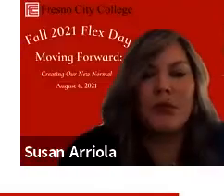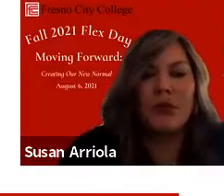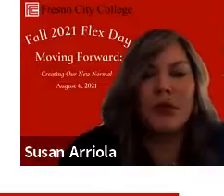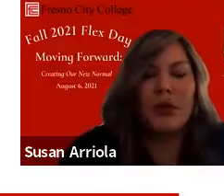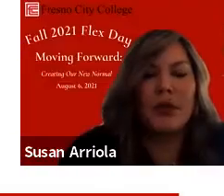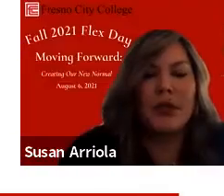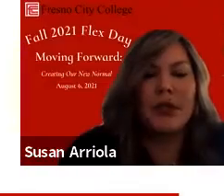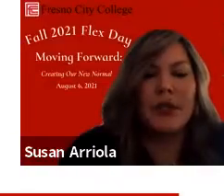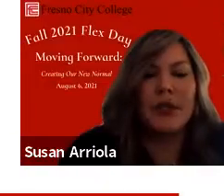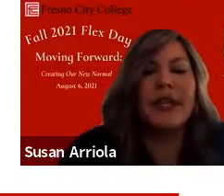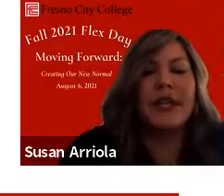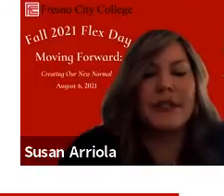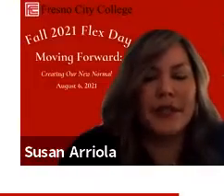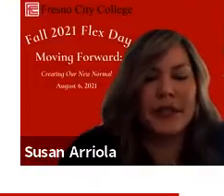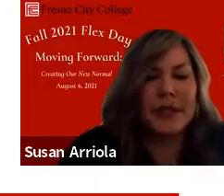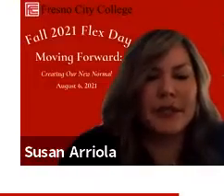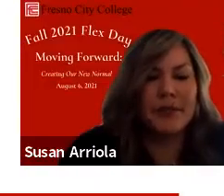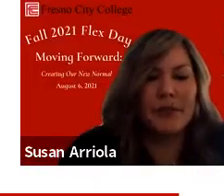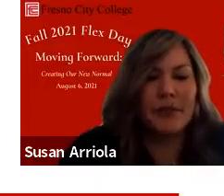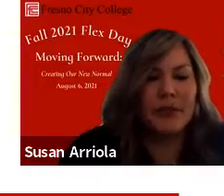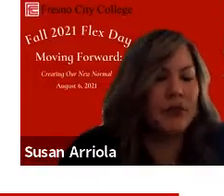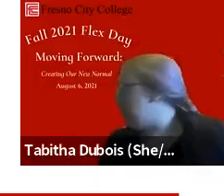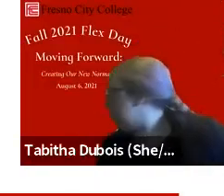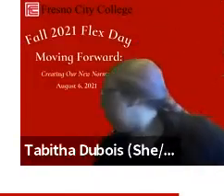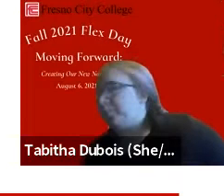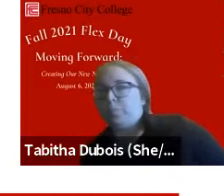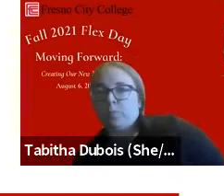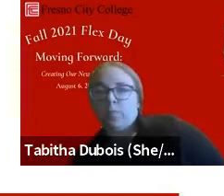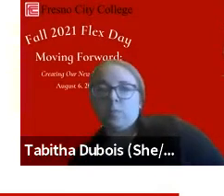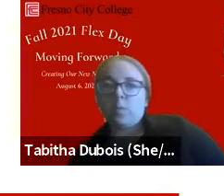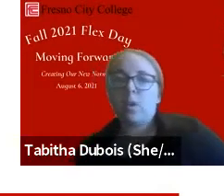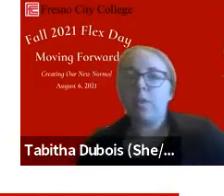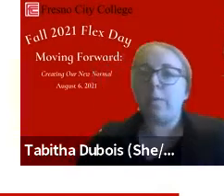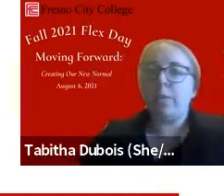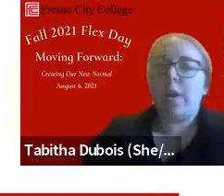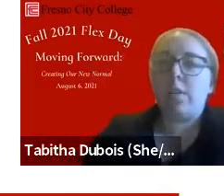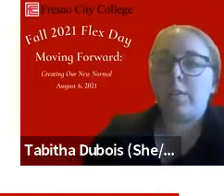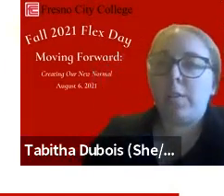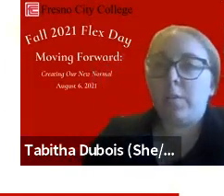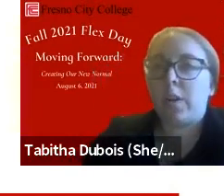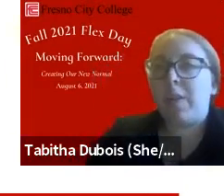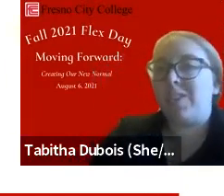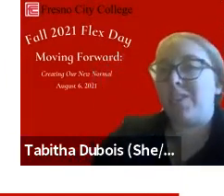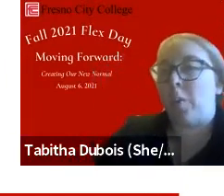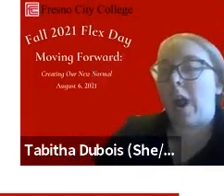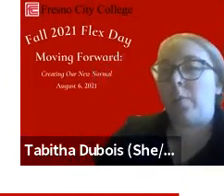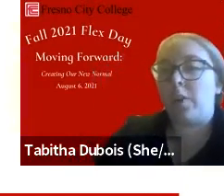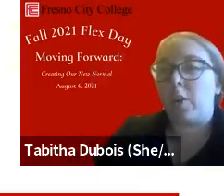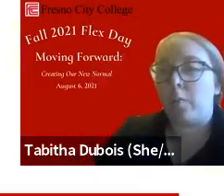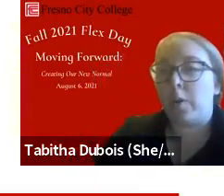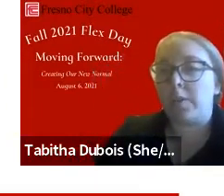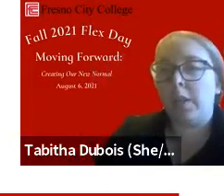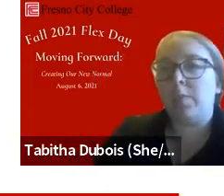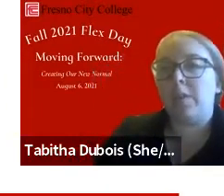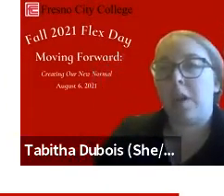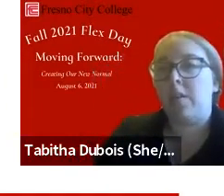So did you request for me to make a comment? Yes, yes, please. That would depend on the student's accommodation. So I wouldn't